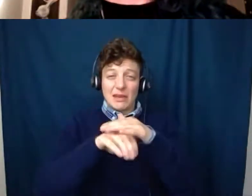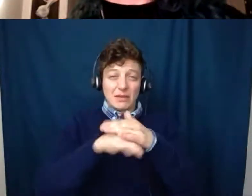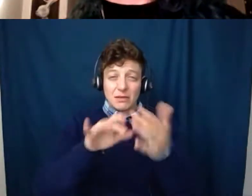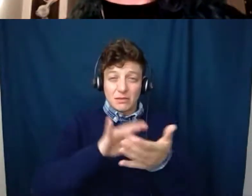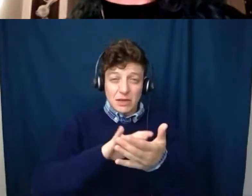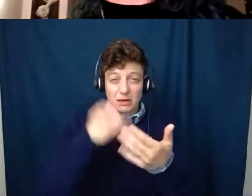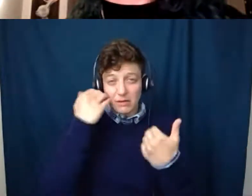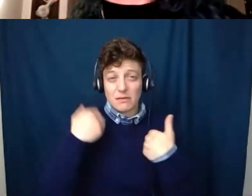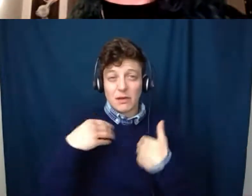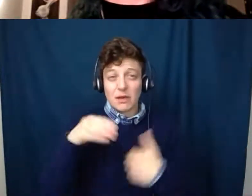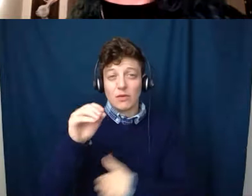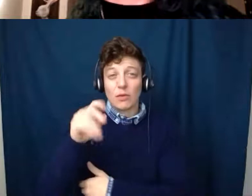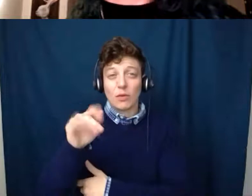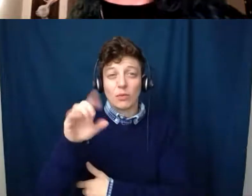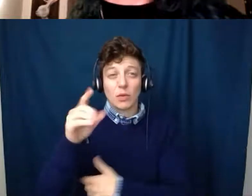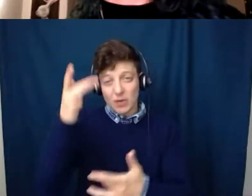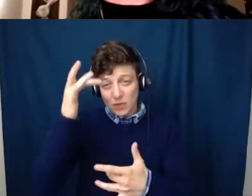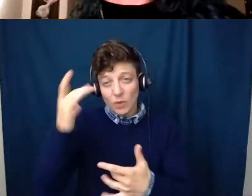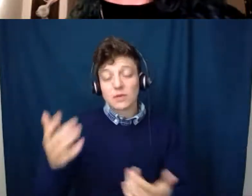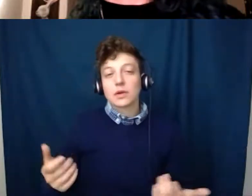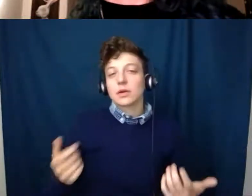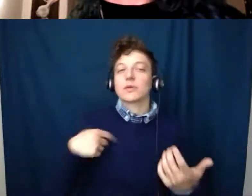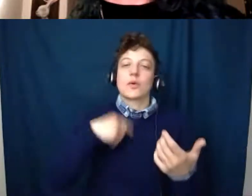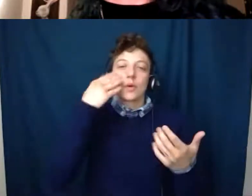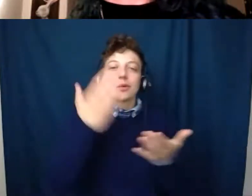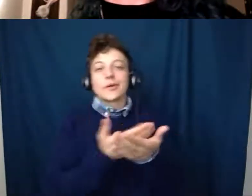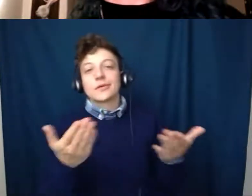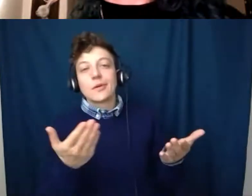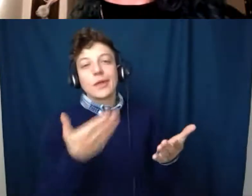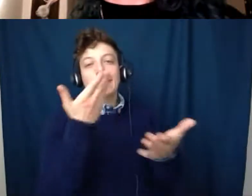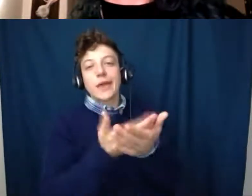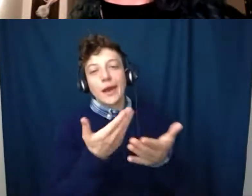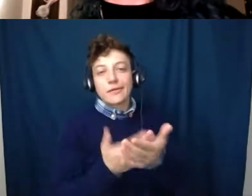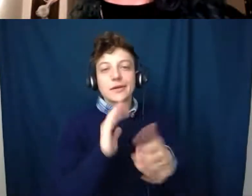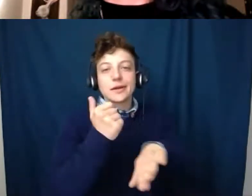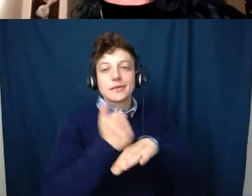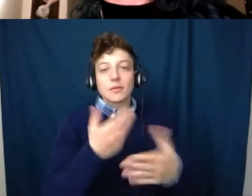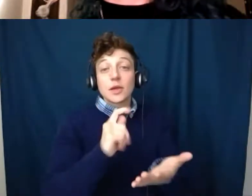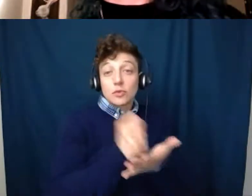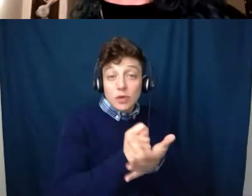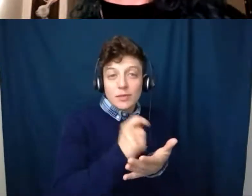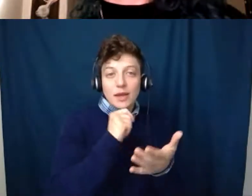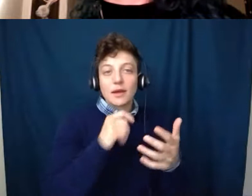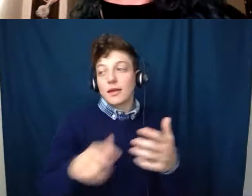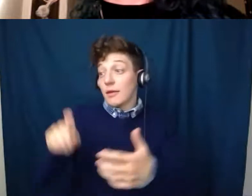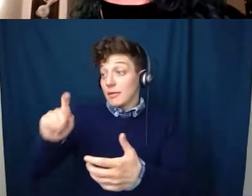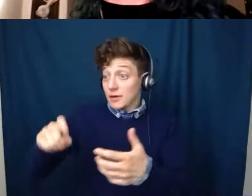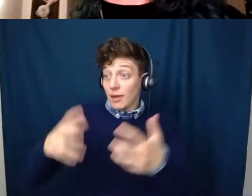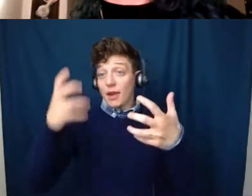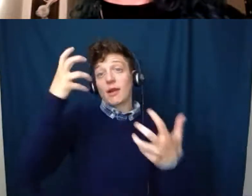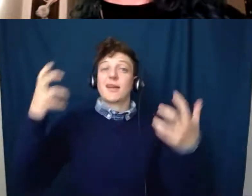that the supply of evidence-based treatment does not match the demand. Right. I think what's really notable